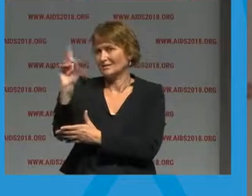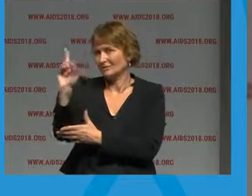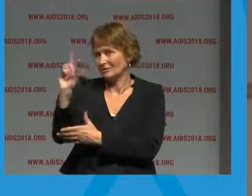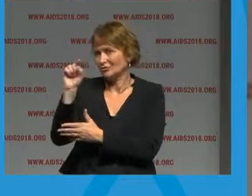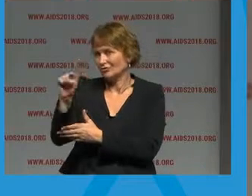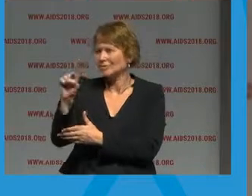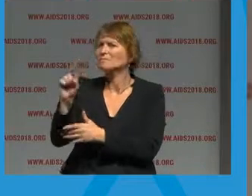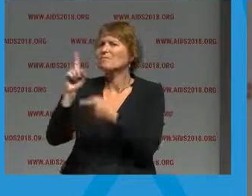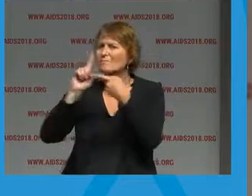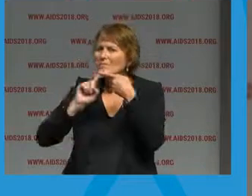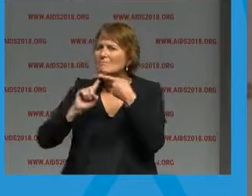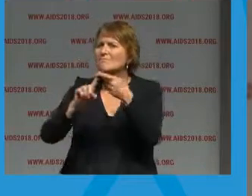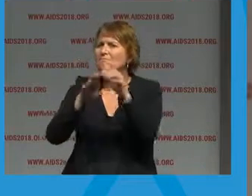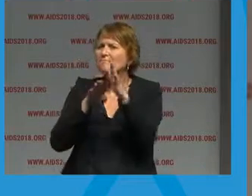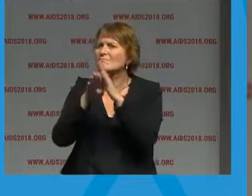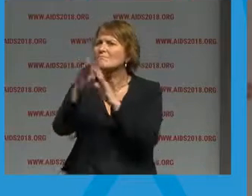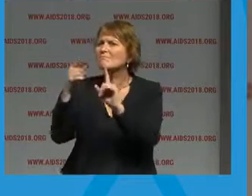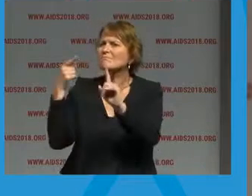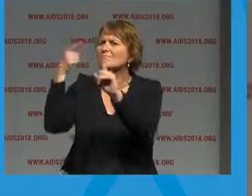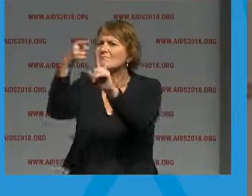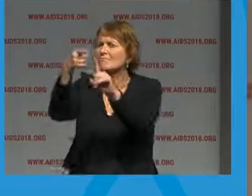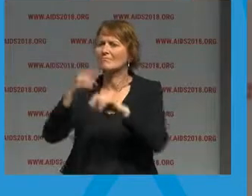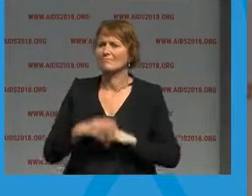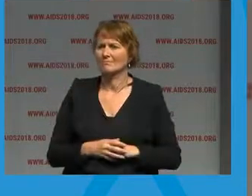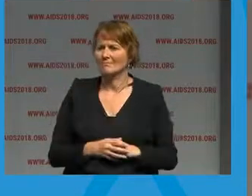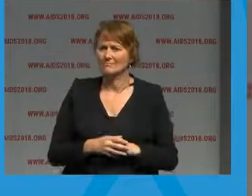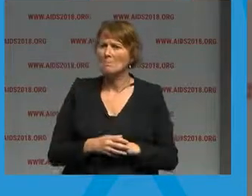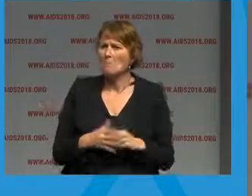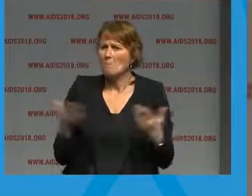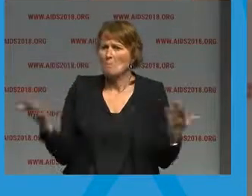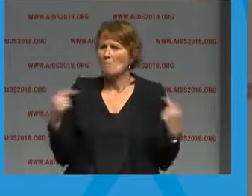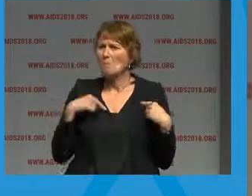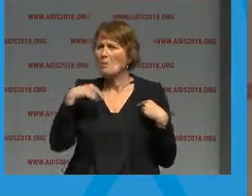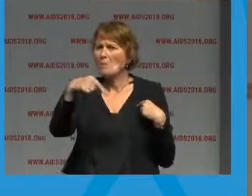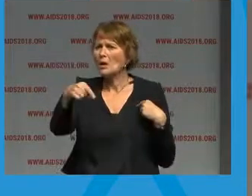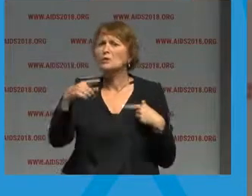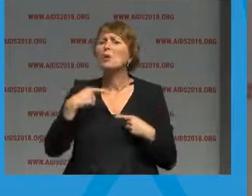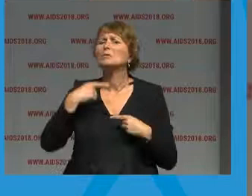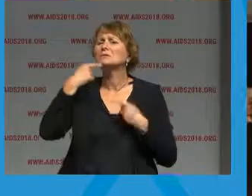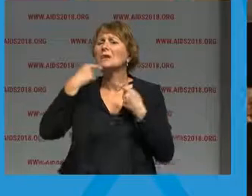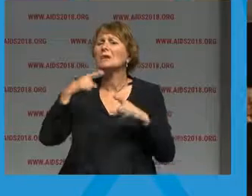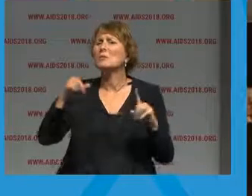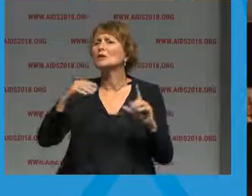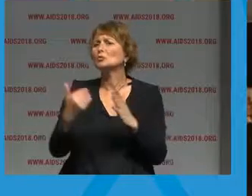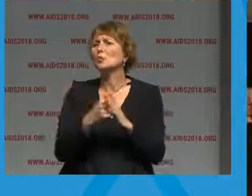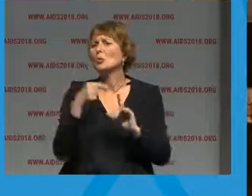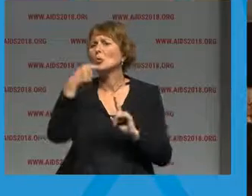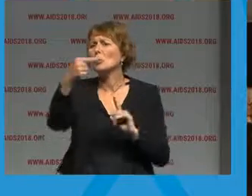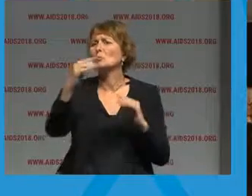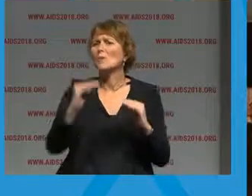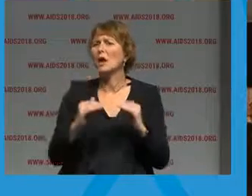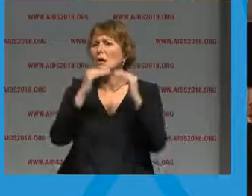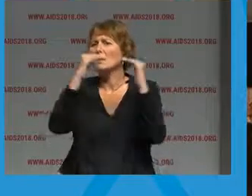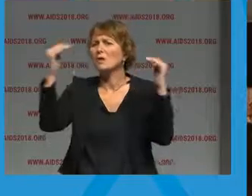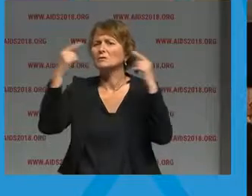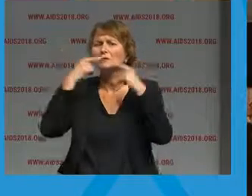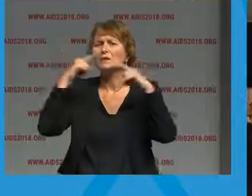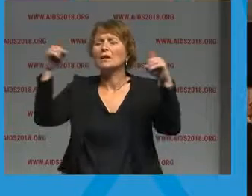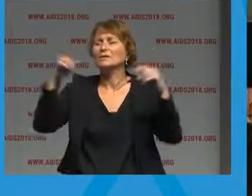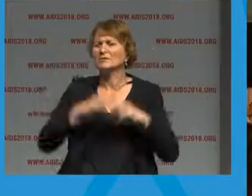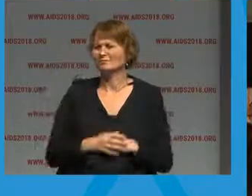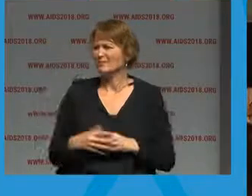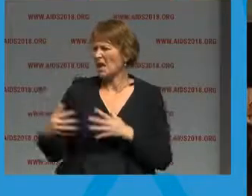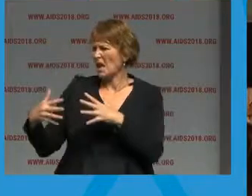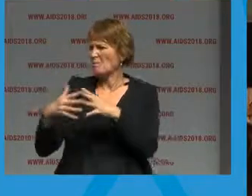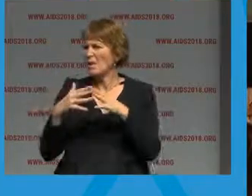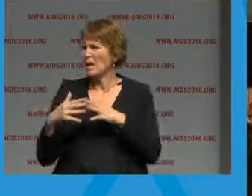Why should not be in the TB high-level meeting declaration? Why is the United States bullying